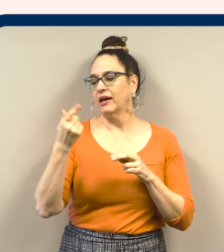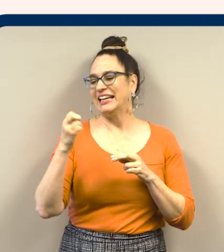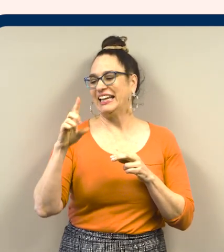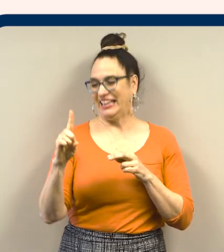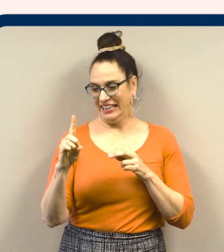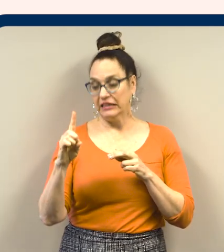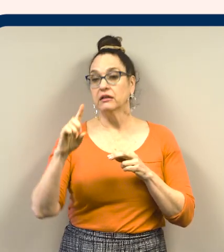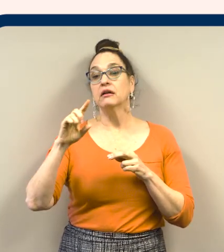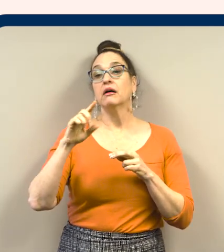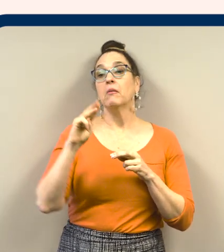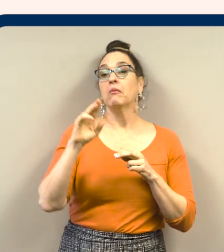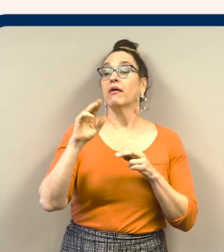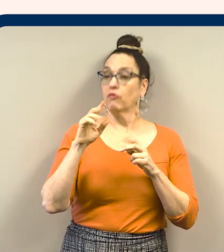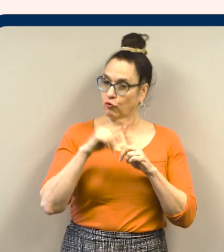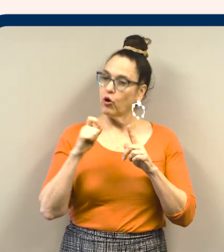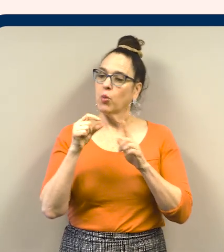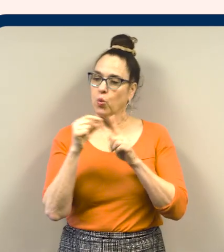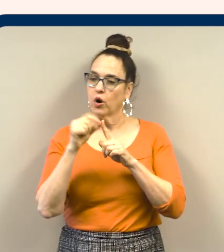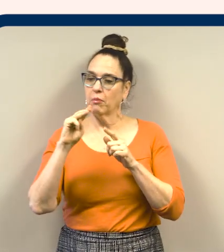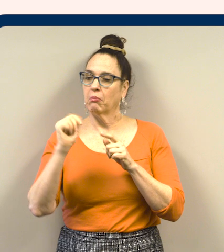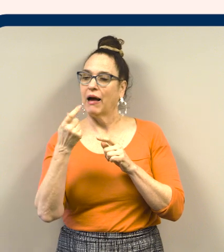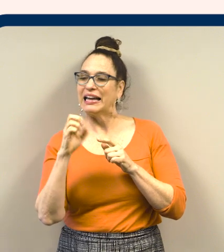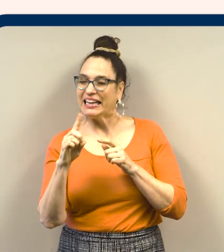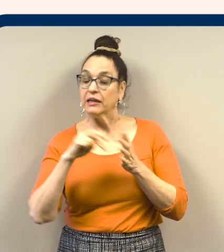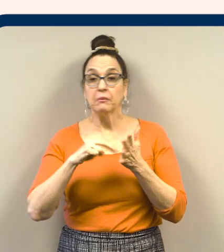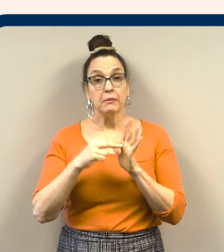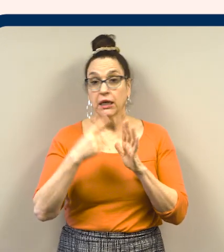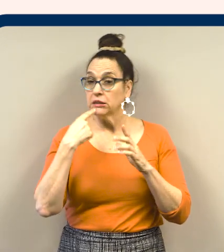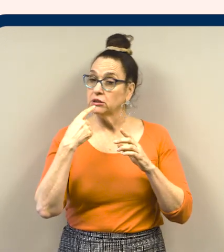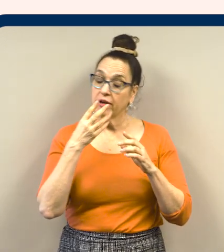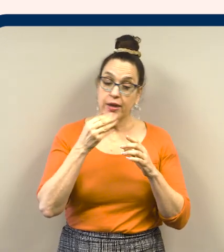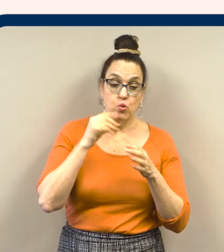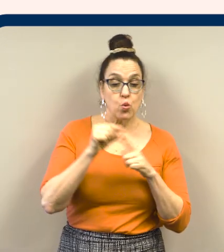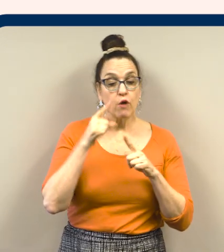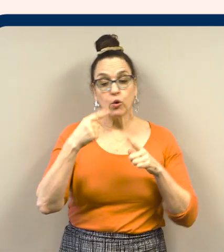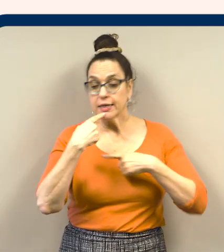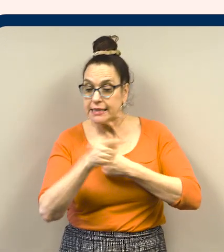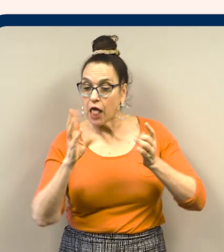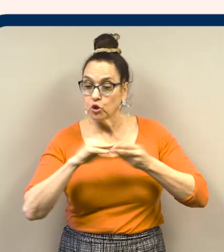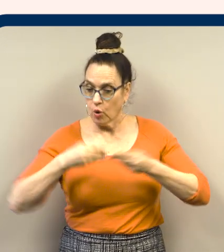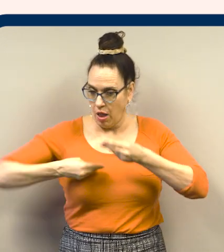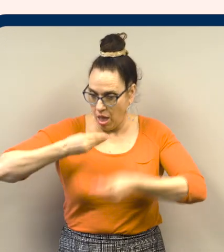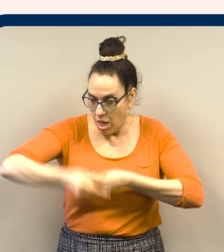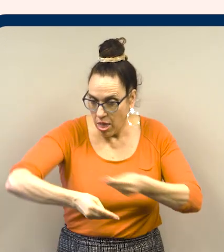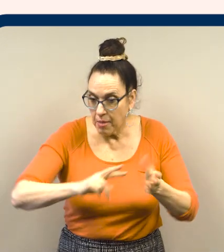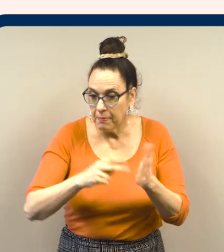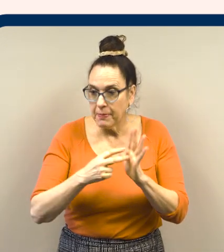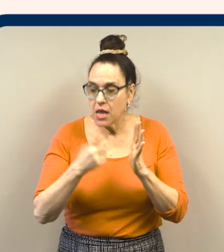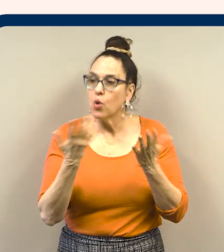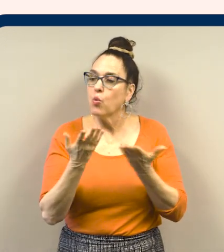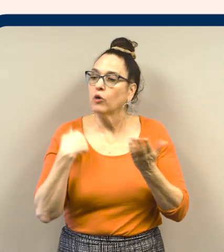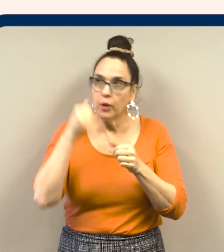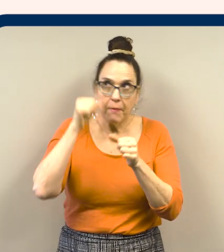Magid means to tell, because telling the story again and again ensures that its lessons remain